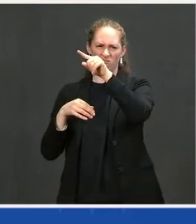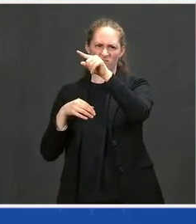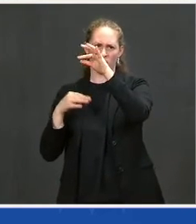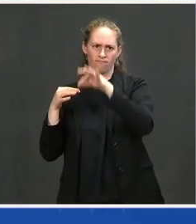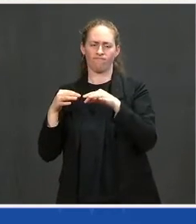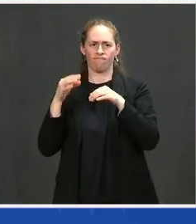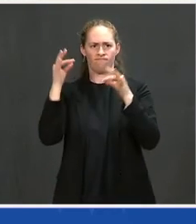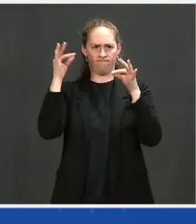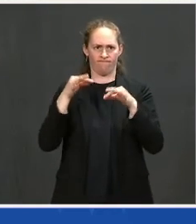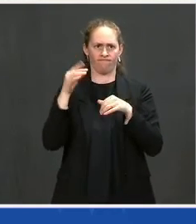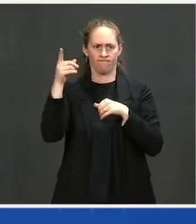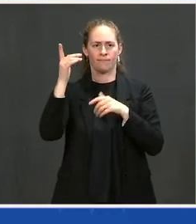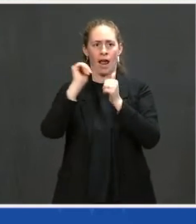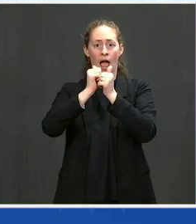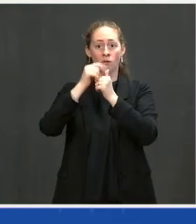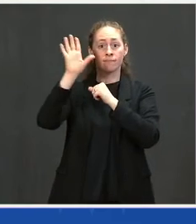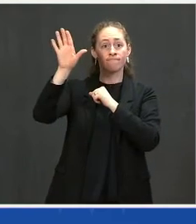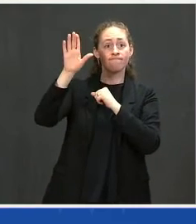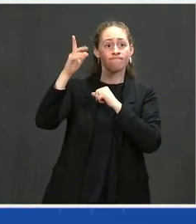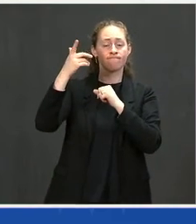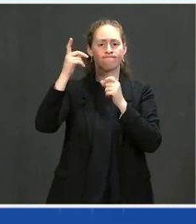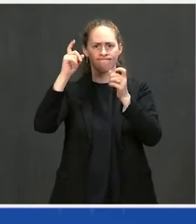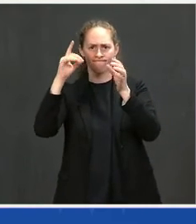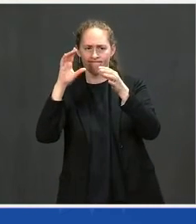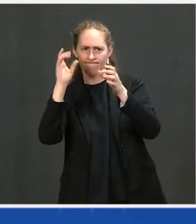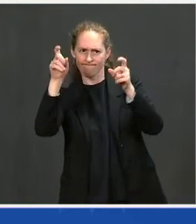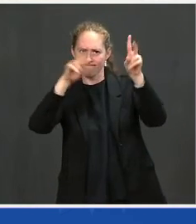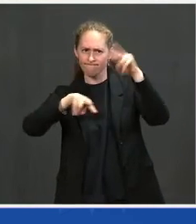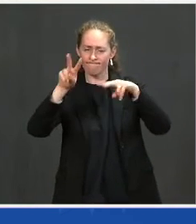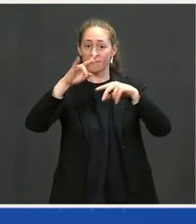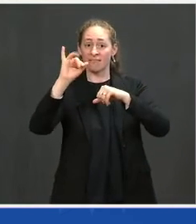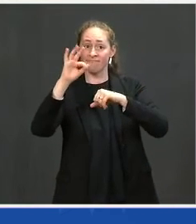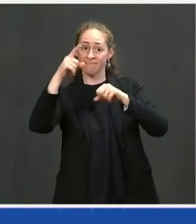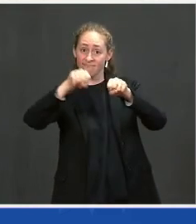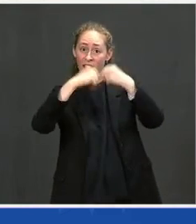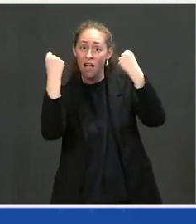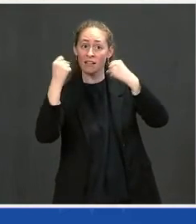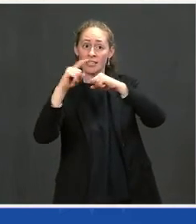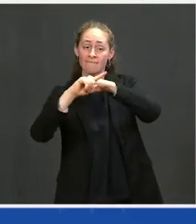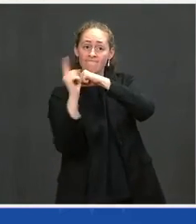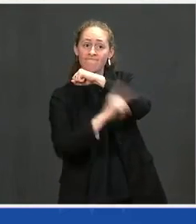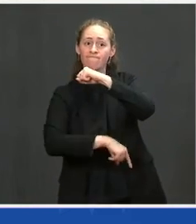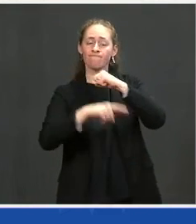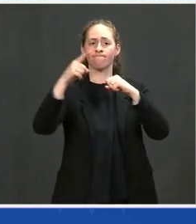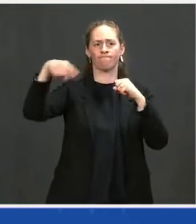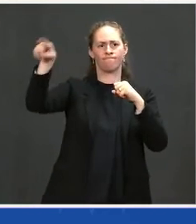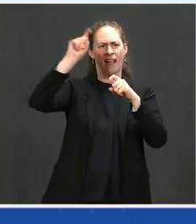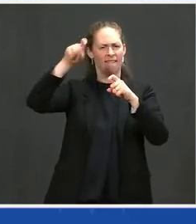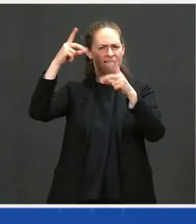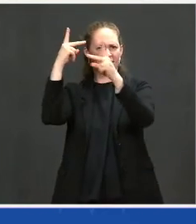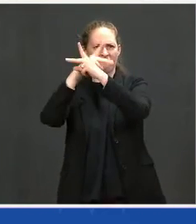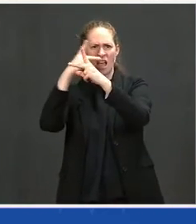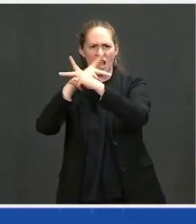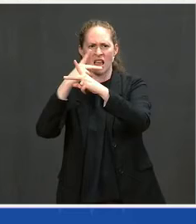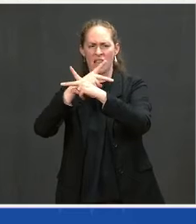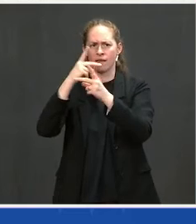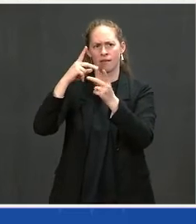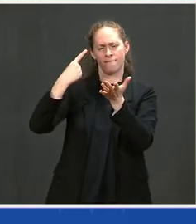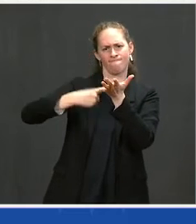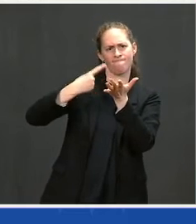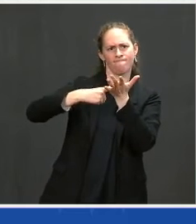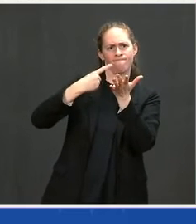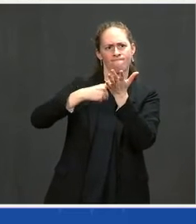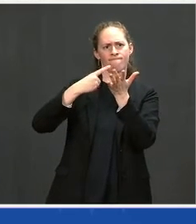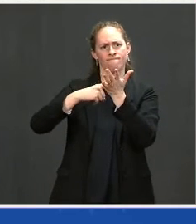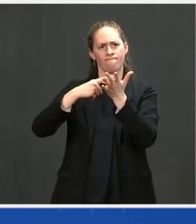We're consulting with our allies and partners, and there will be responses